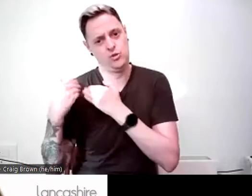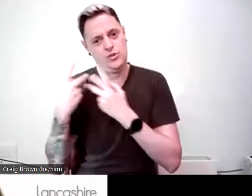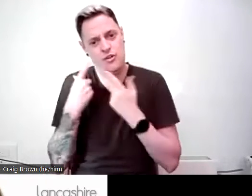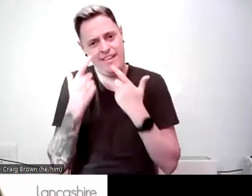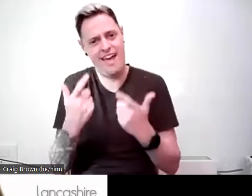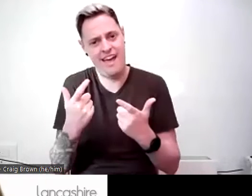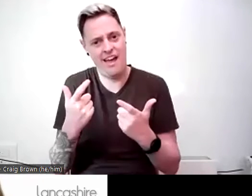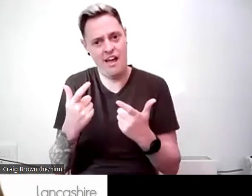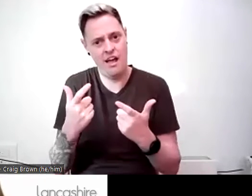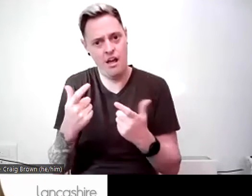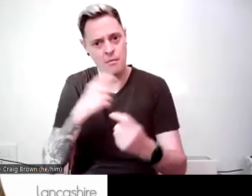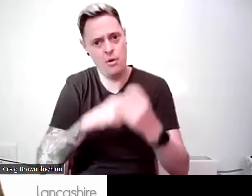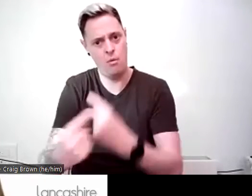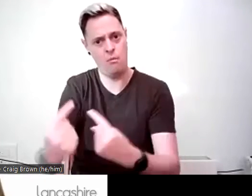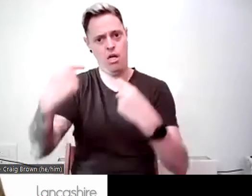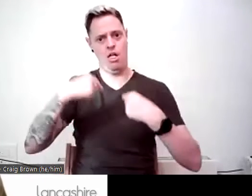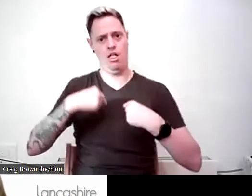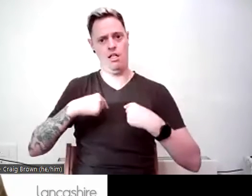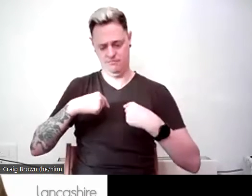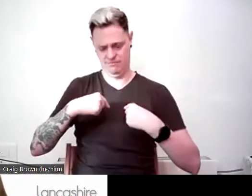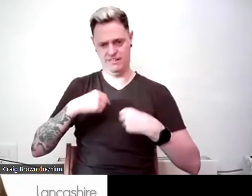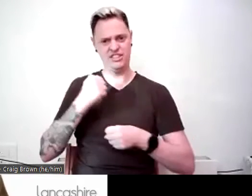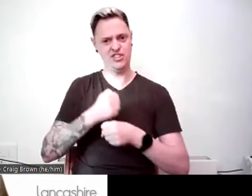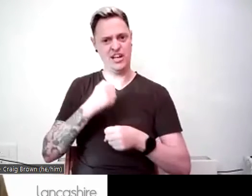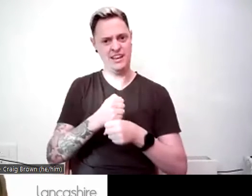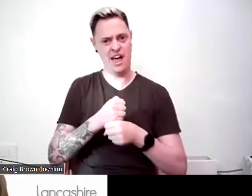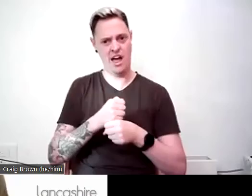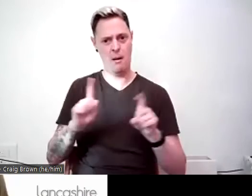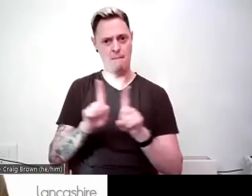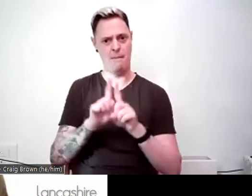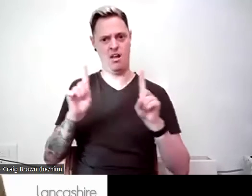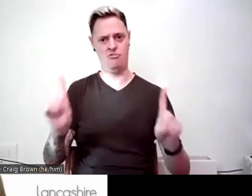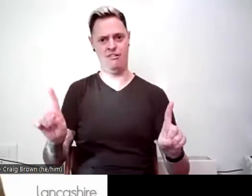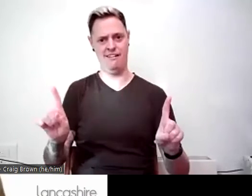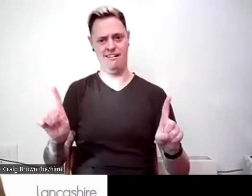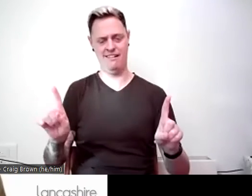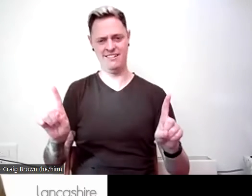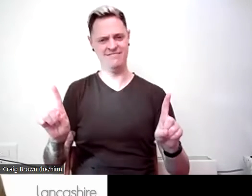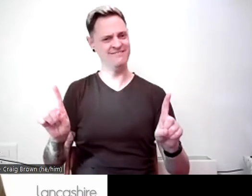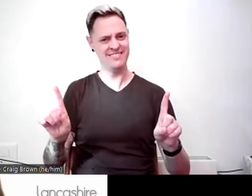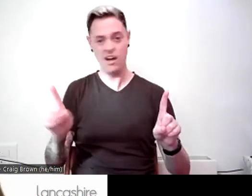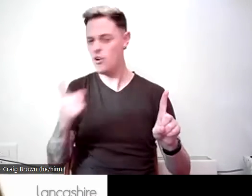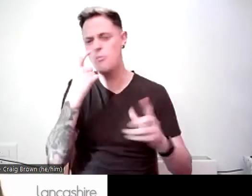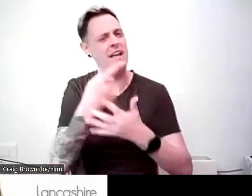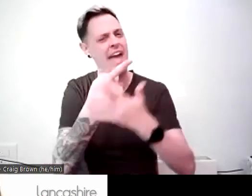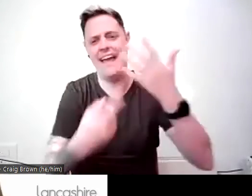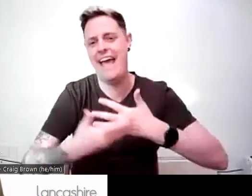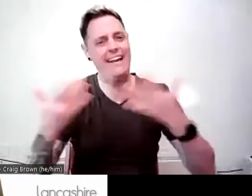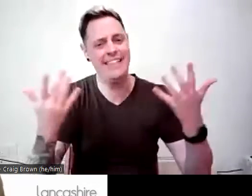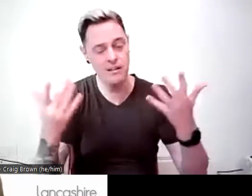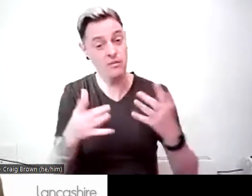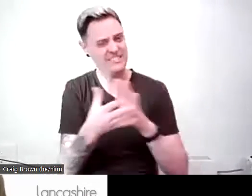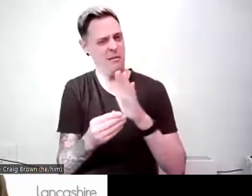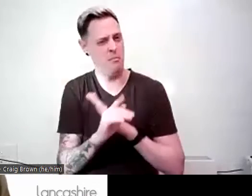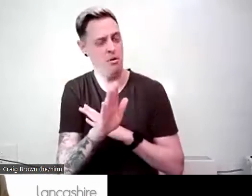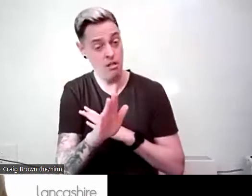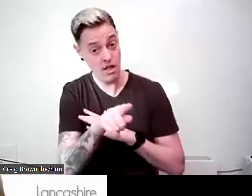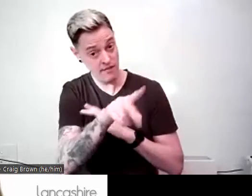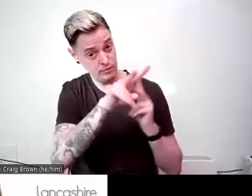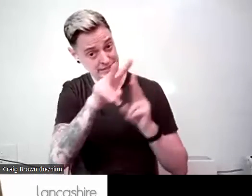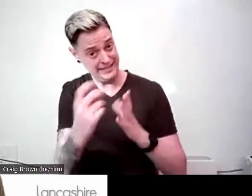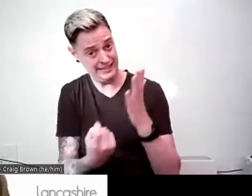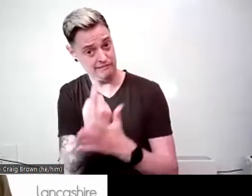one who's perpetrating this gender binary, and it can be so many other things other than gender binaries. But have you seen any of that, like when you've been